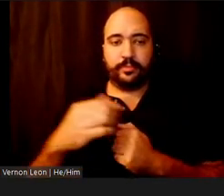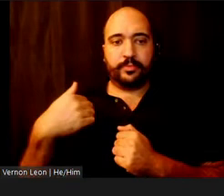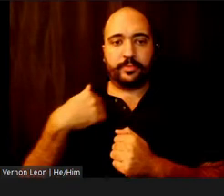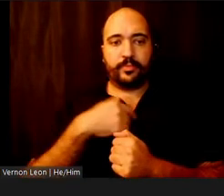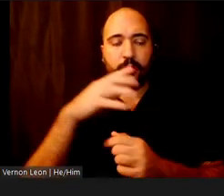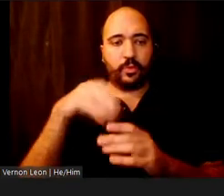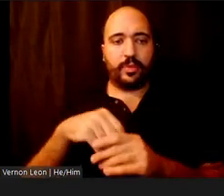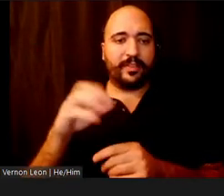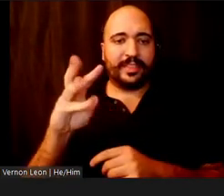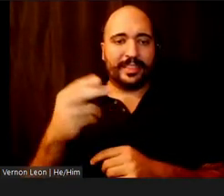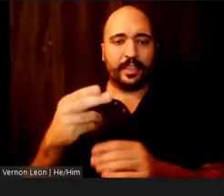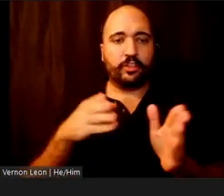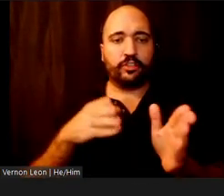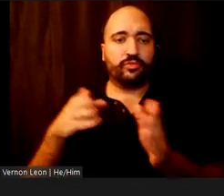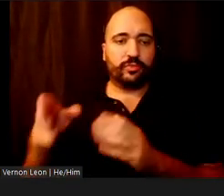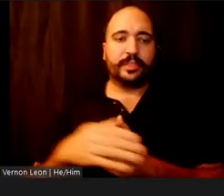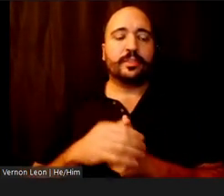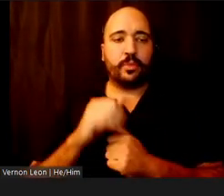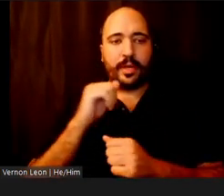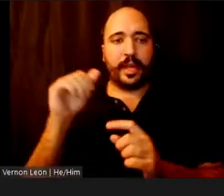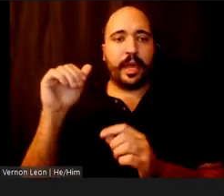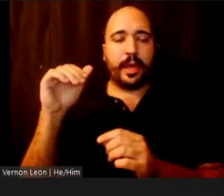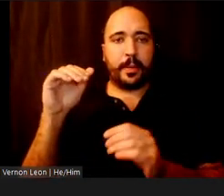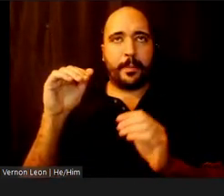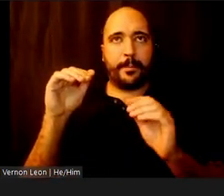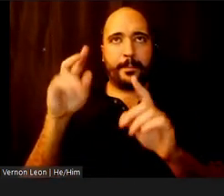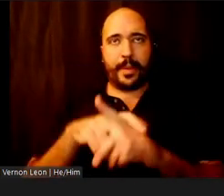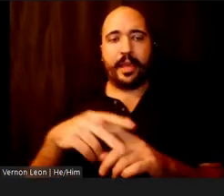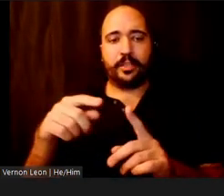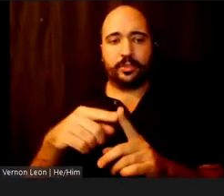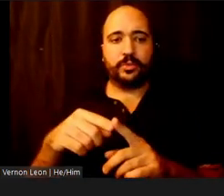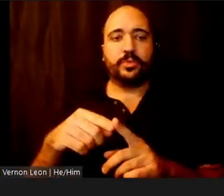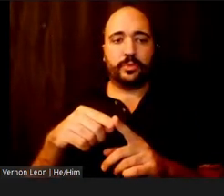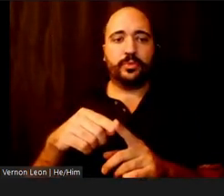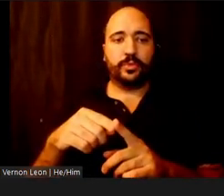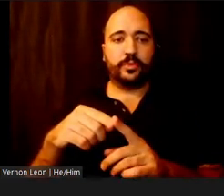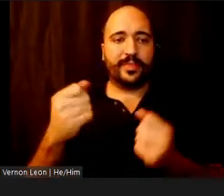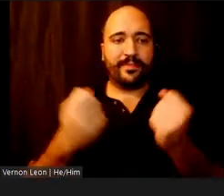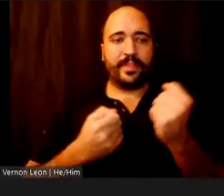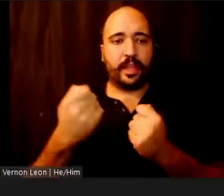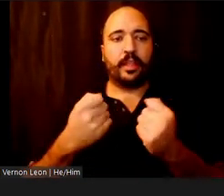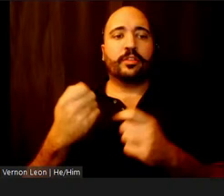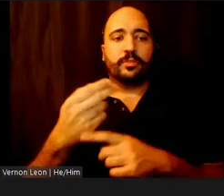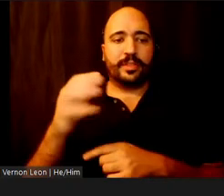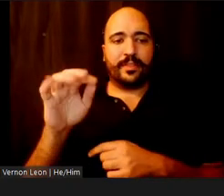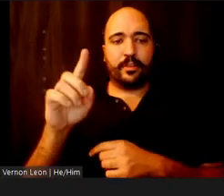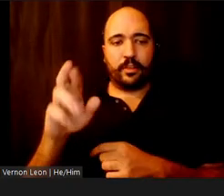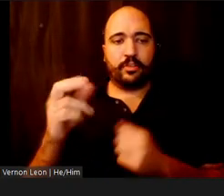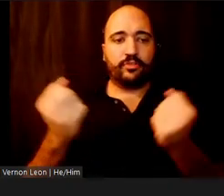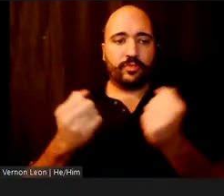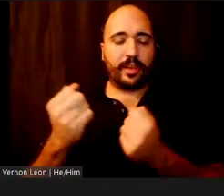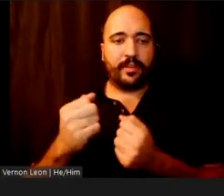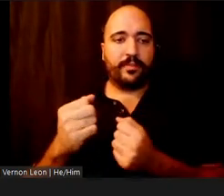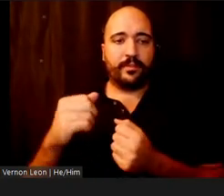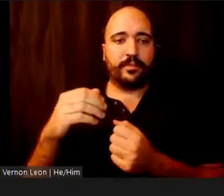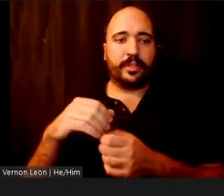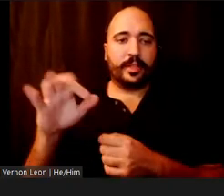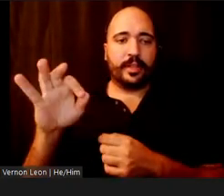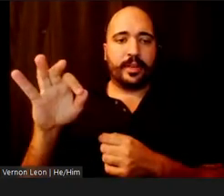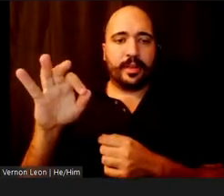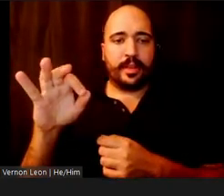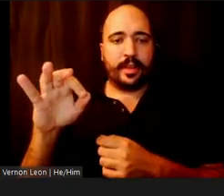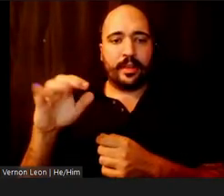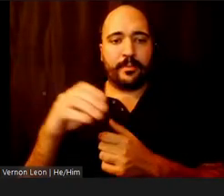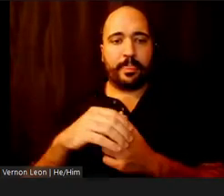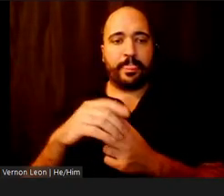Street. Tolls would not apply to vehicles that are solely using the FDR Drive, Route 9A West Side Highway, including connections to the fuel carry tunnel,